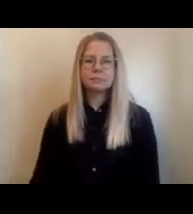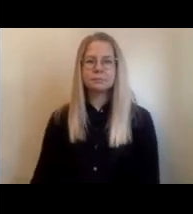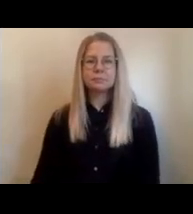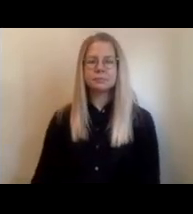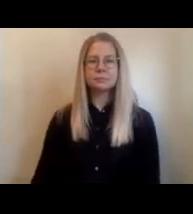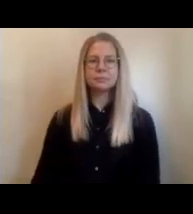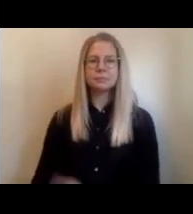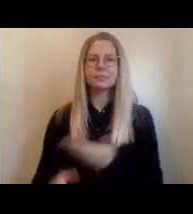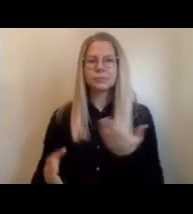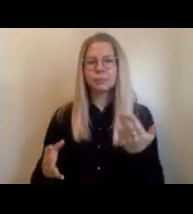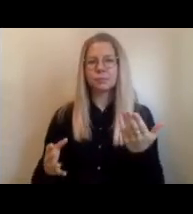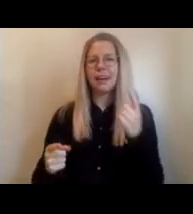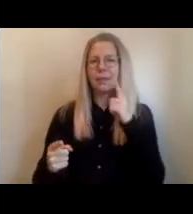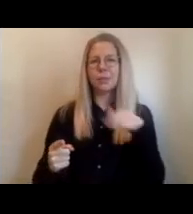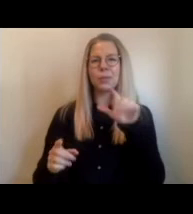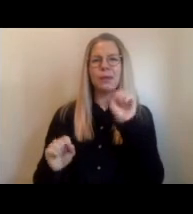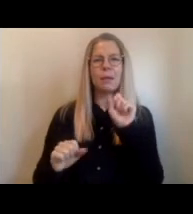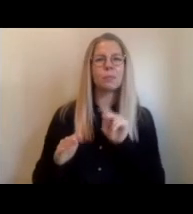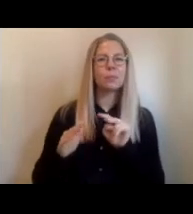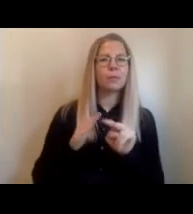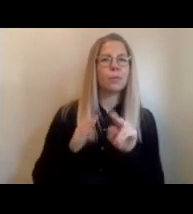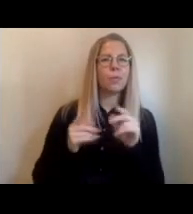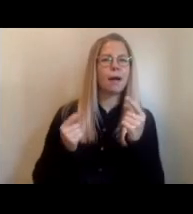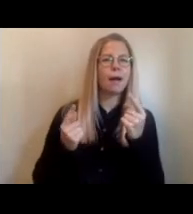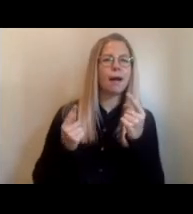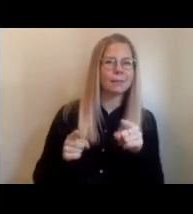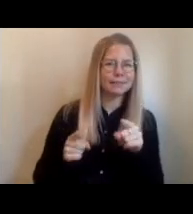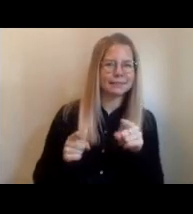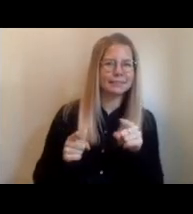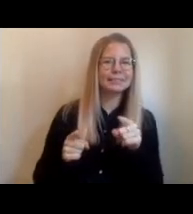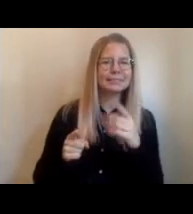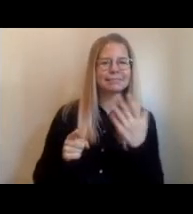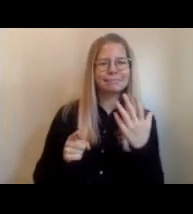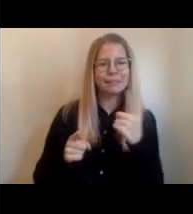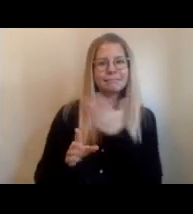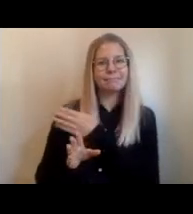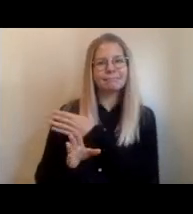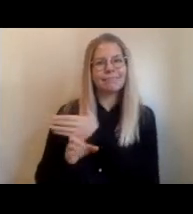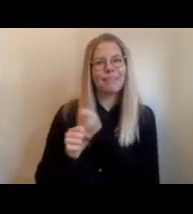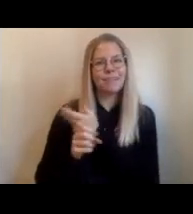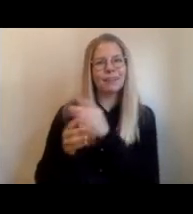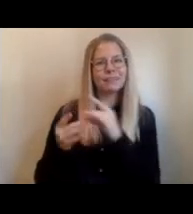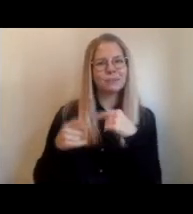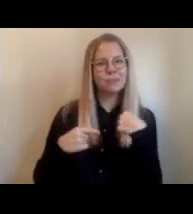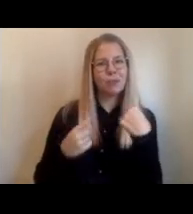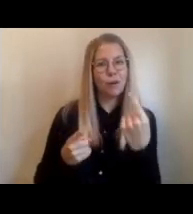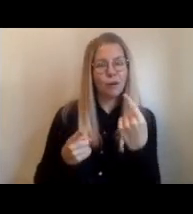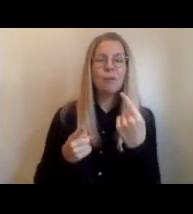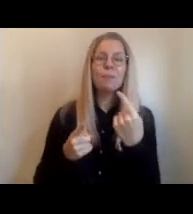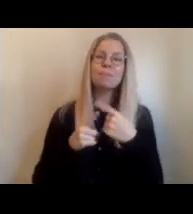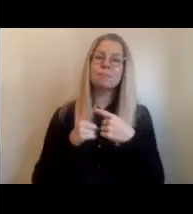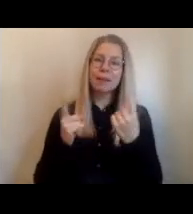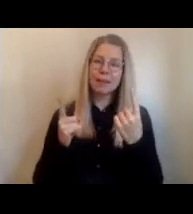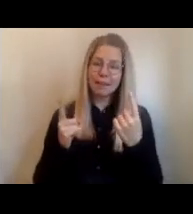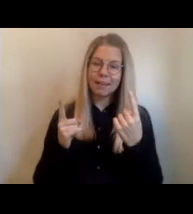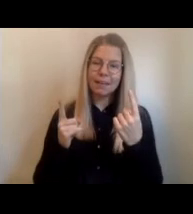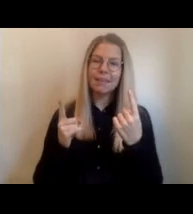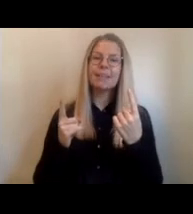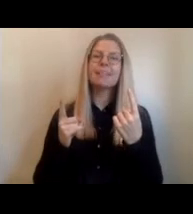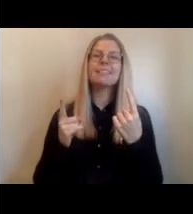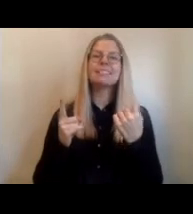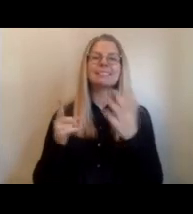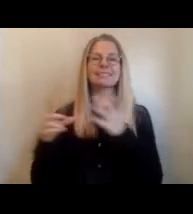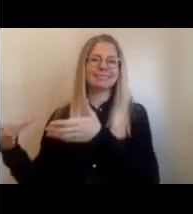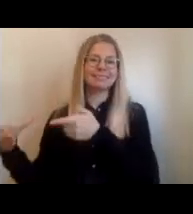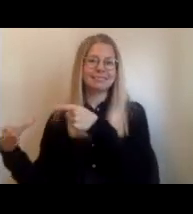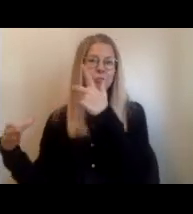could probably predict what I'm going to say based on how I've been talking to you up to now. The group who had a 3-hour lecture